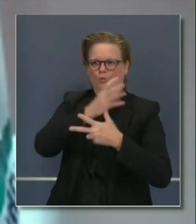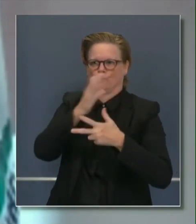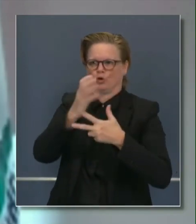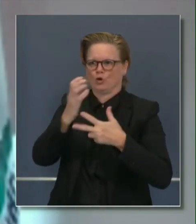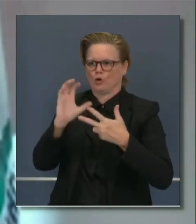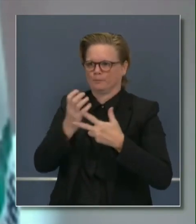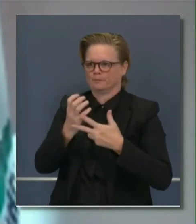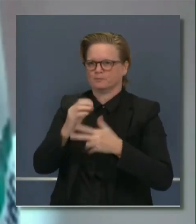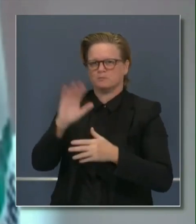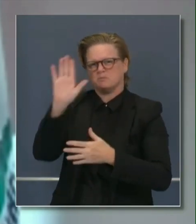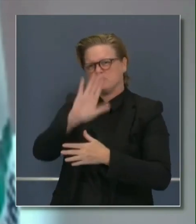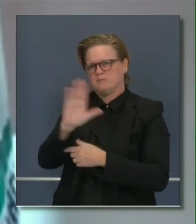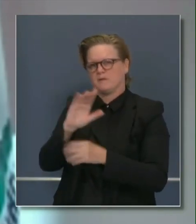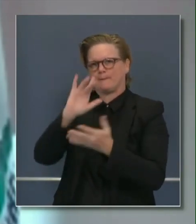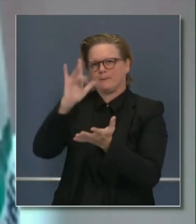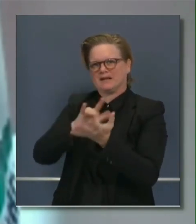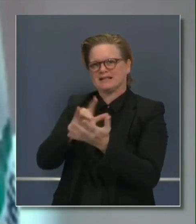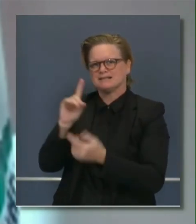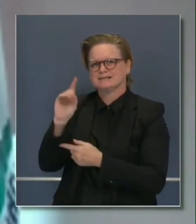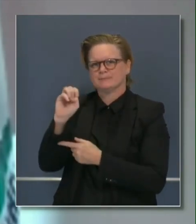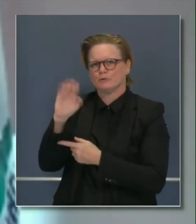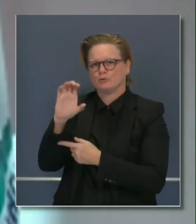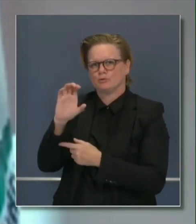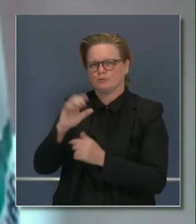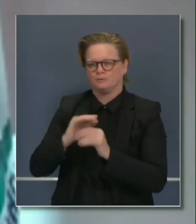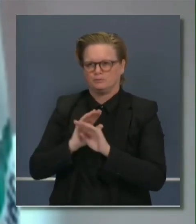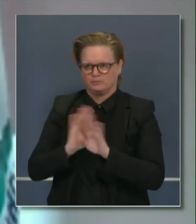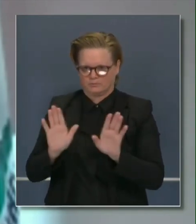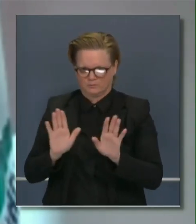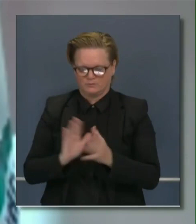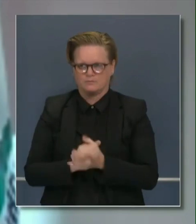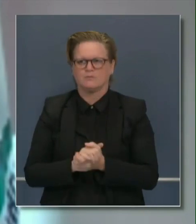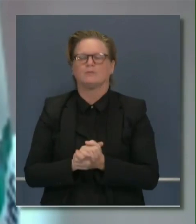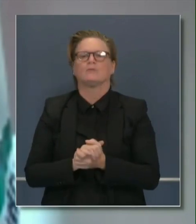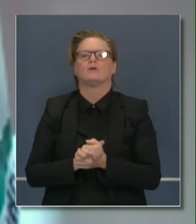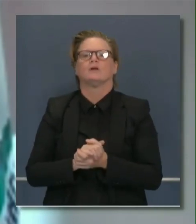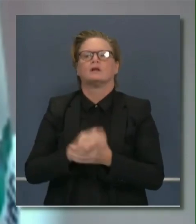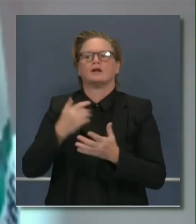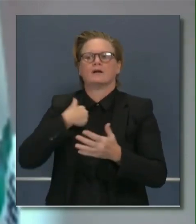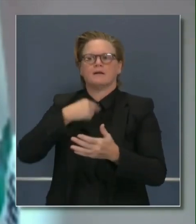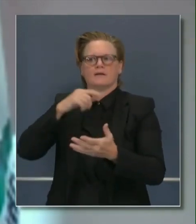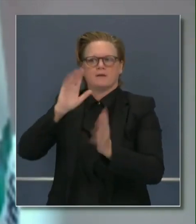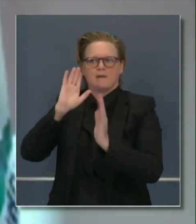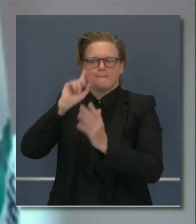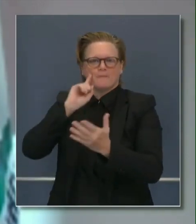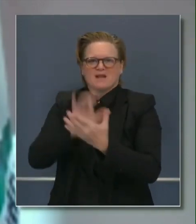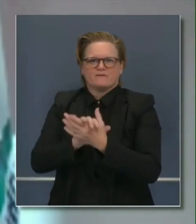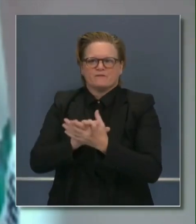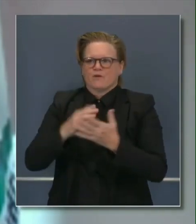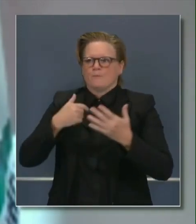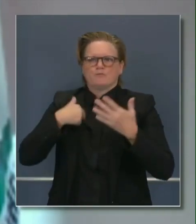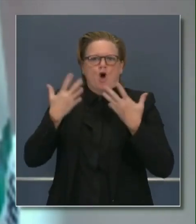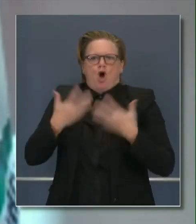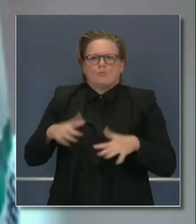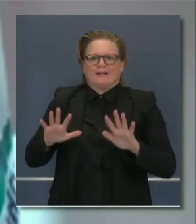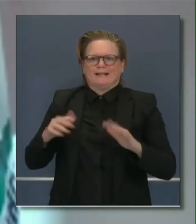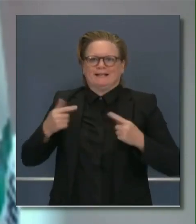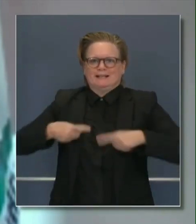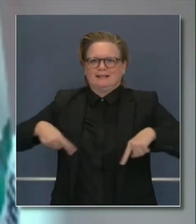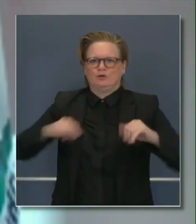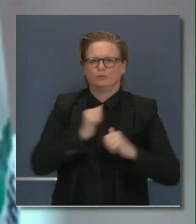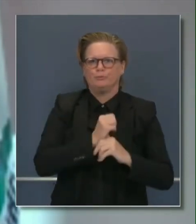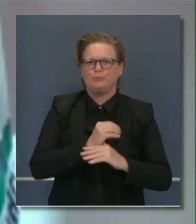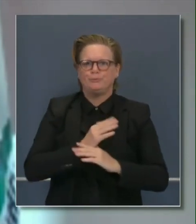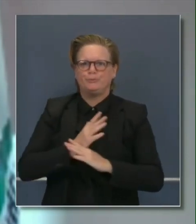month. We believe that those are going to be available. Seems like most of it is ready and produced already. Down the road, there may be